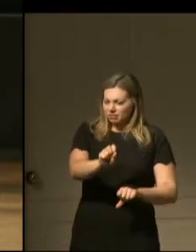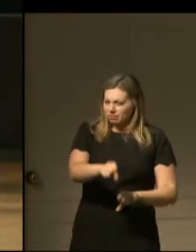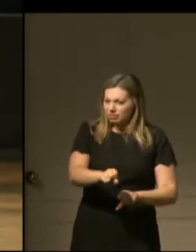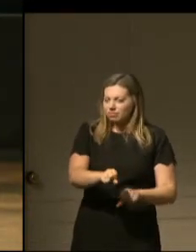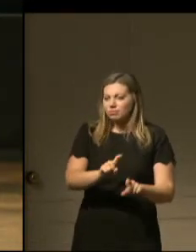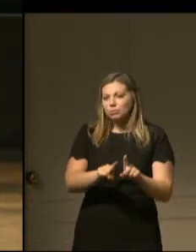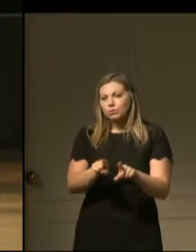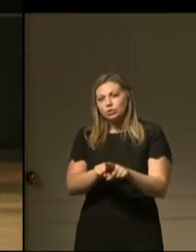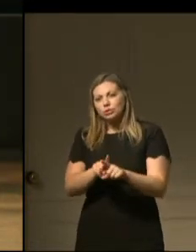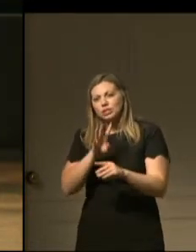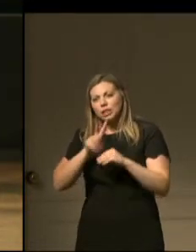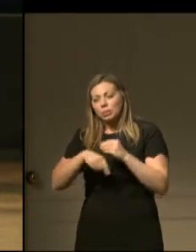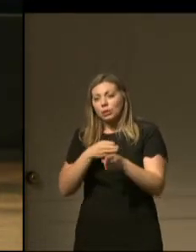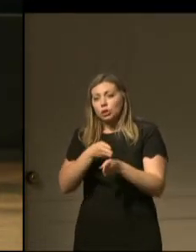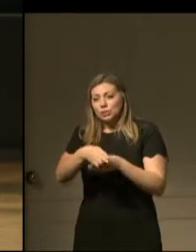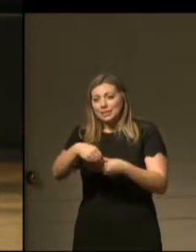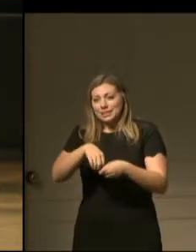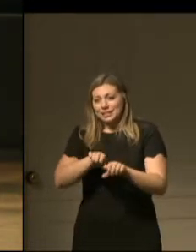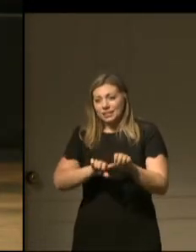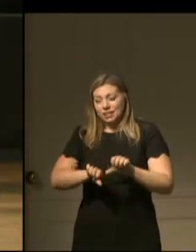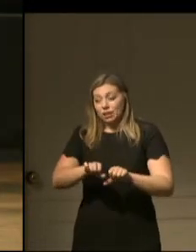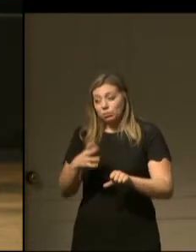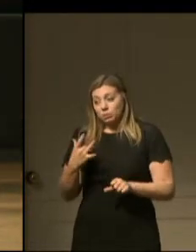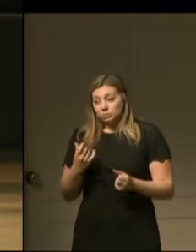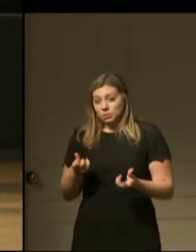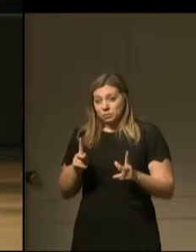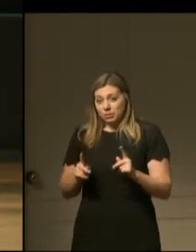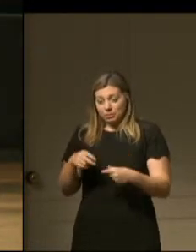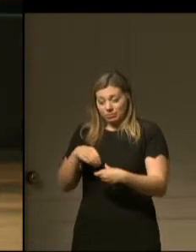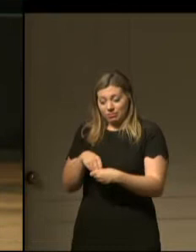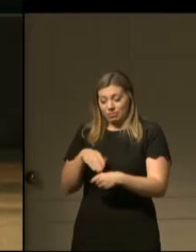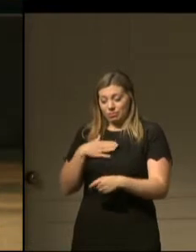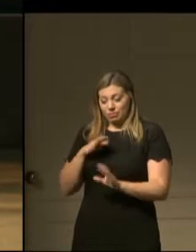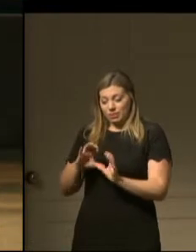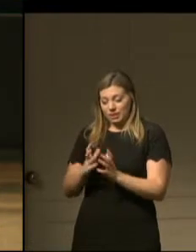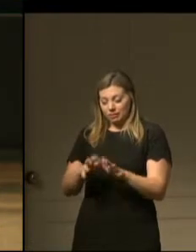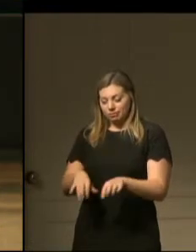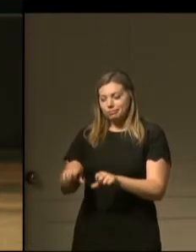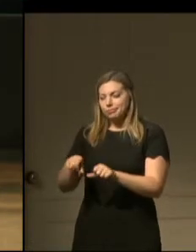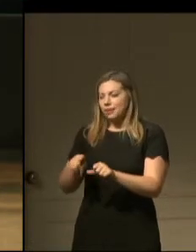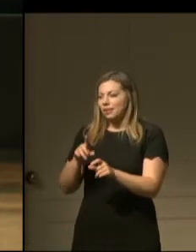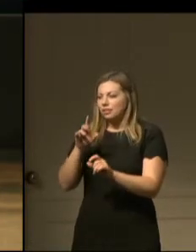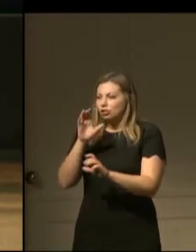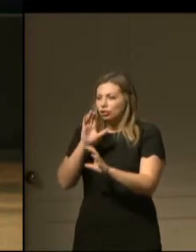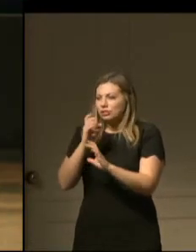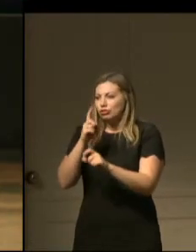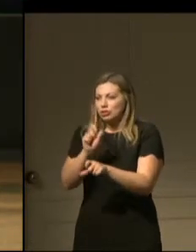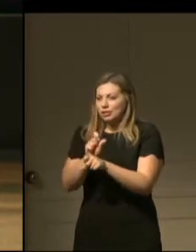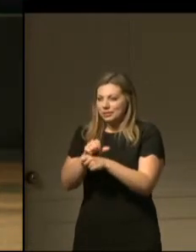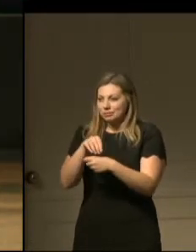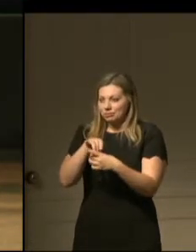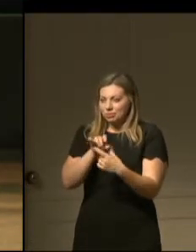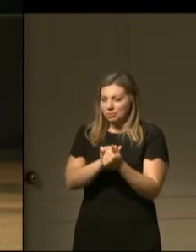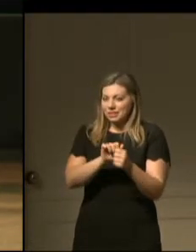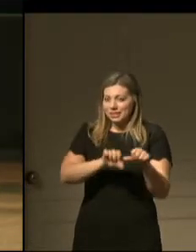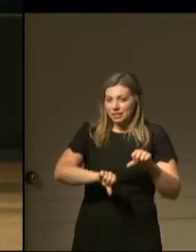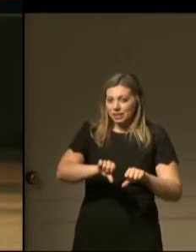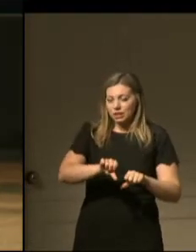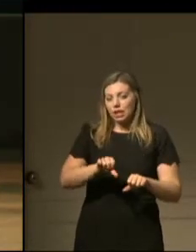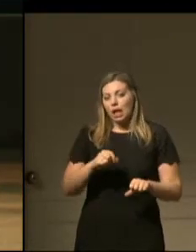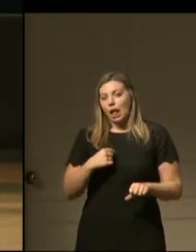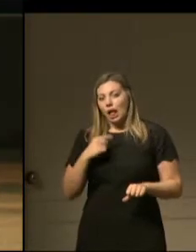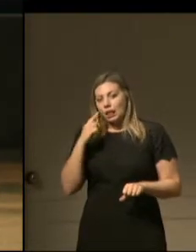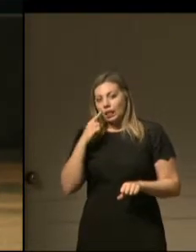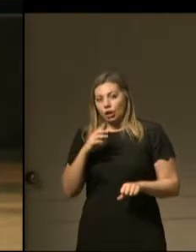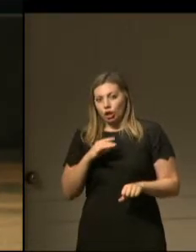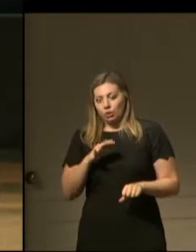talking about careers in science, because a lot of the, you know, people in my classes are pursuing careers in science, and I think it would be cool if museums, and okay,